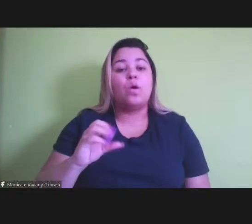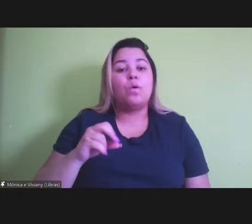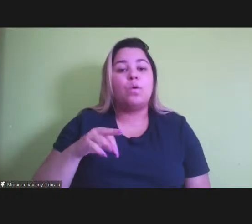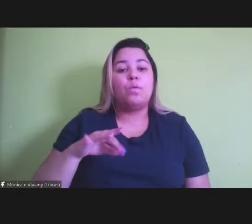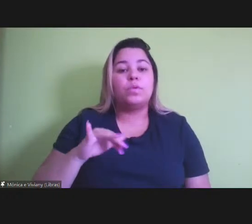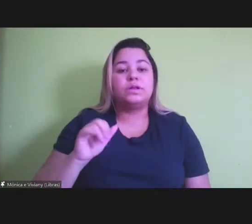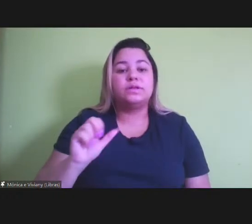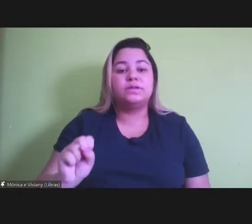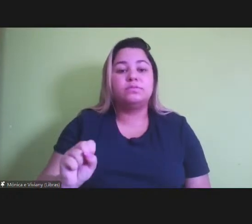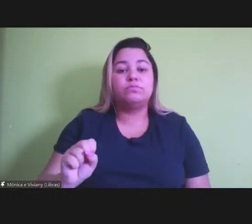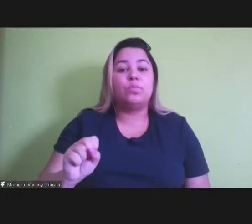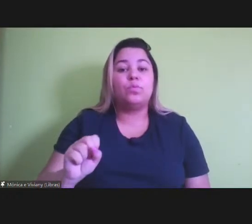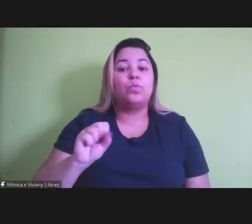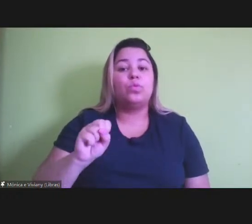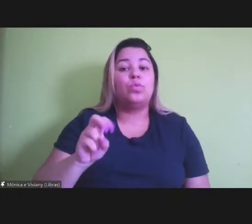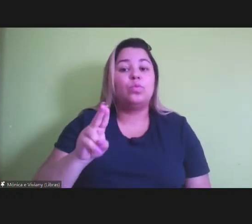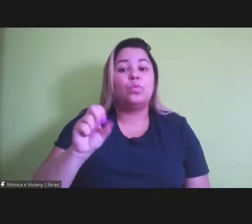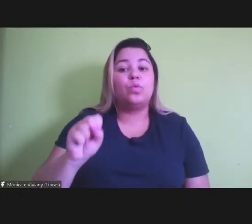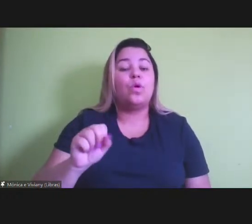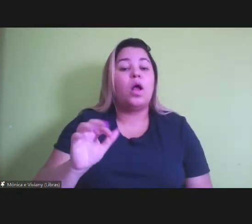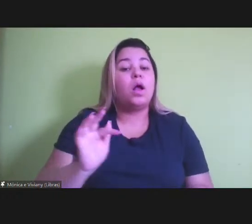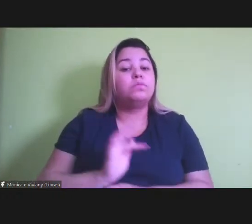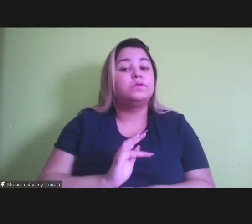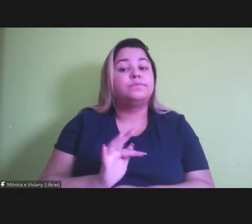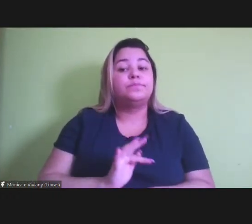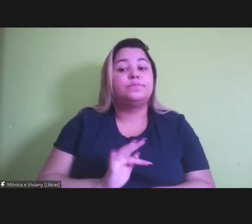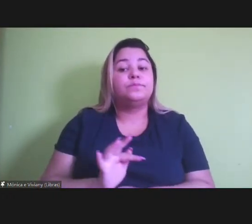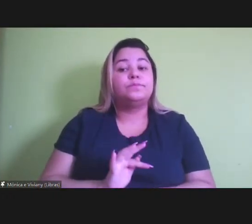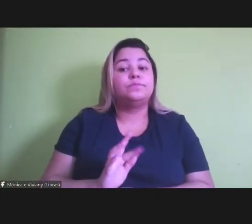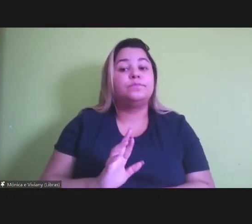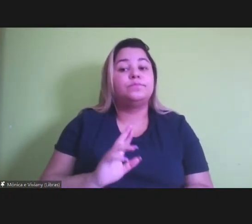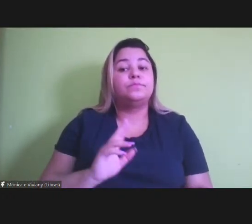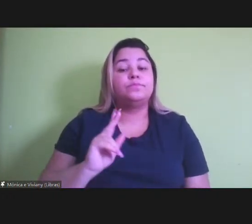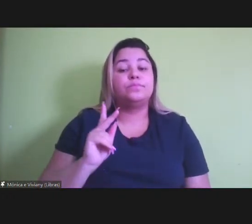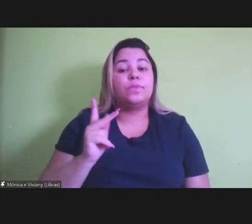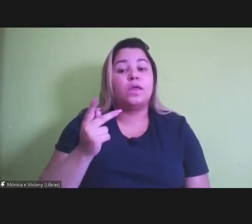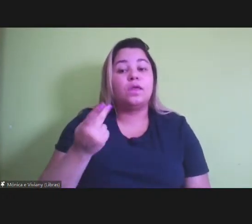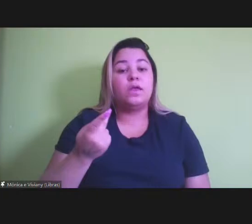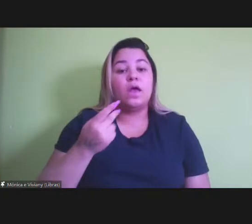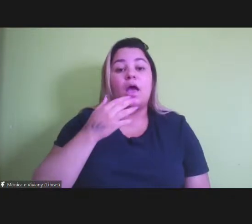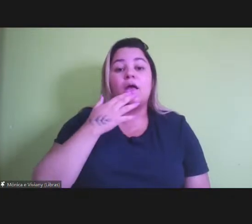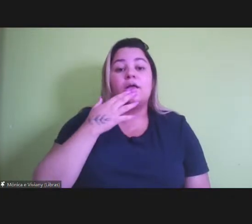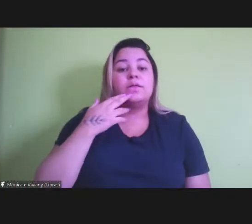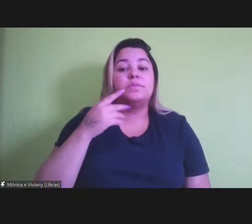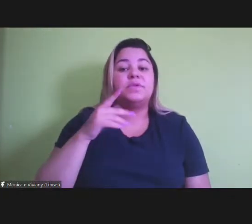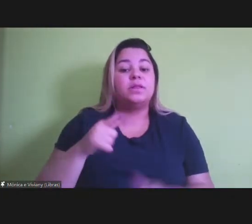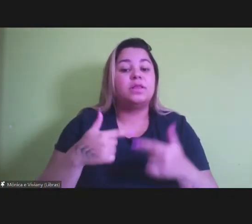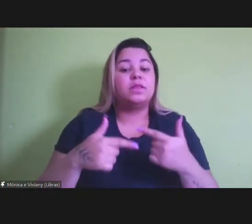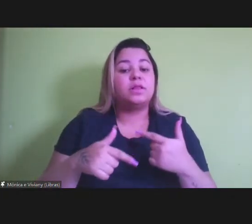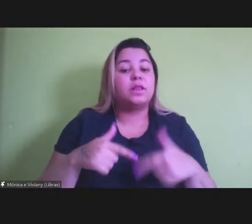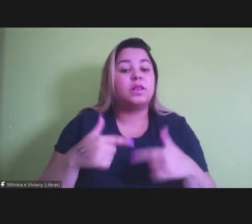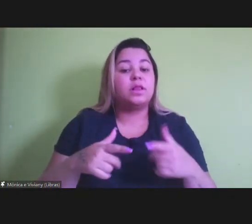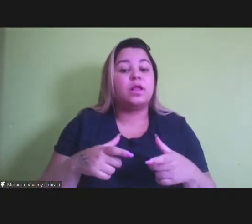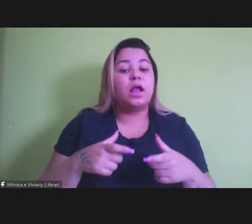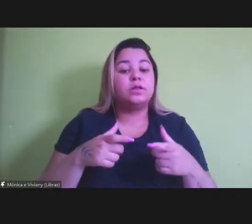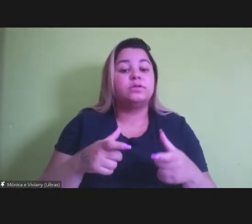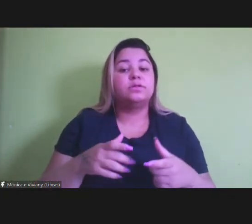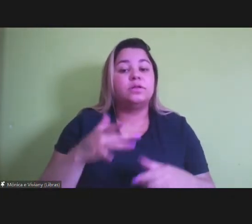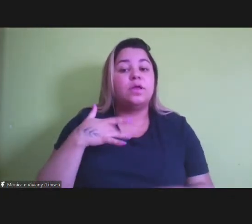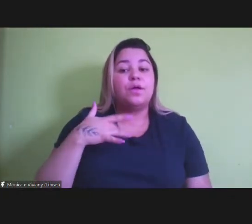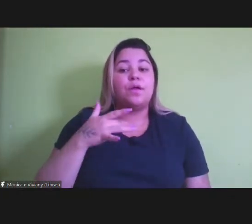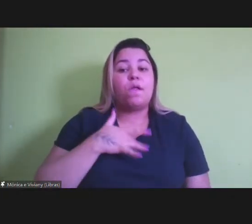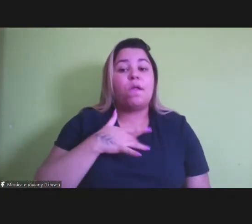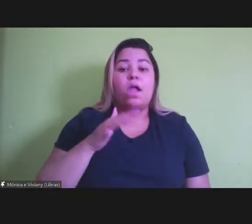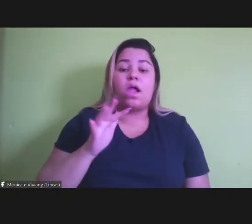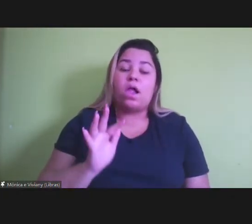from SUS is the ordinance to form human resources in the area of